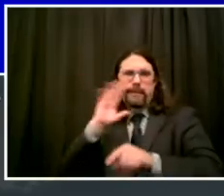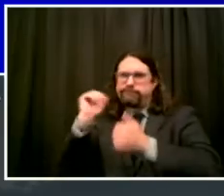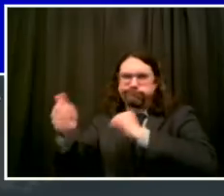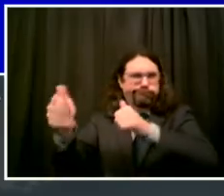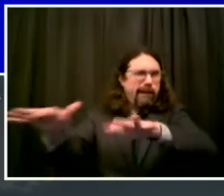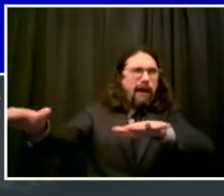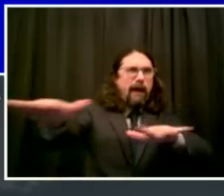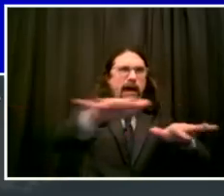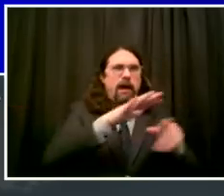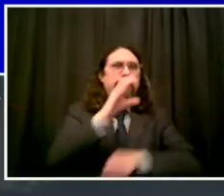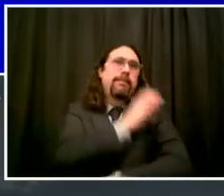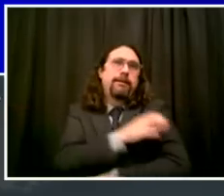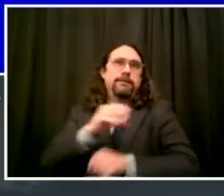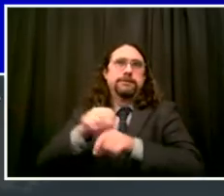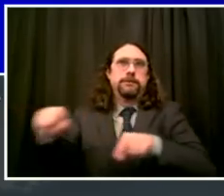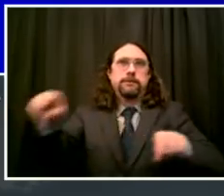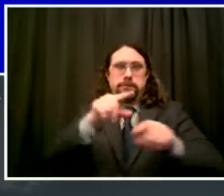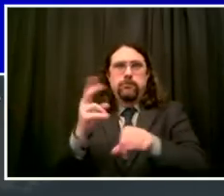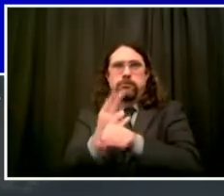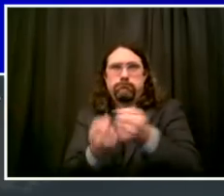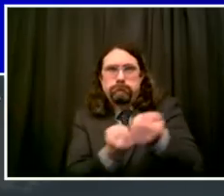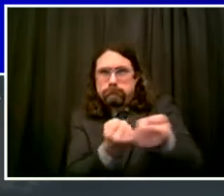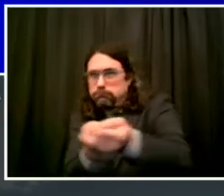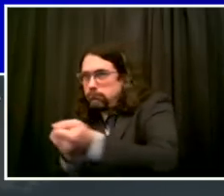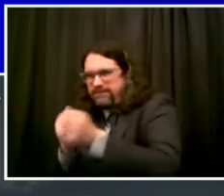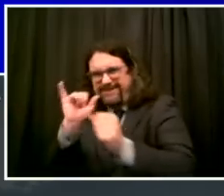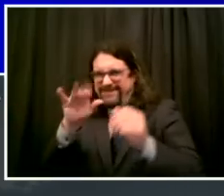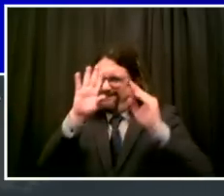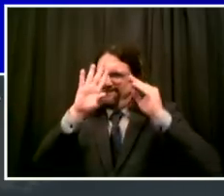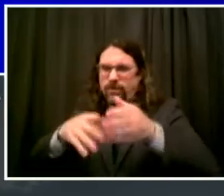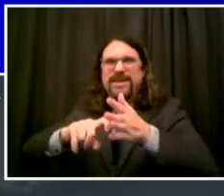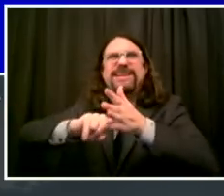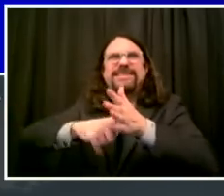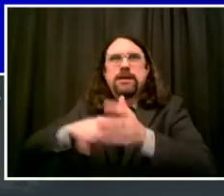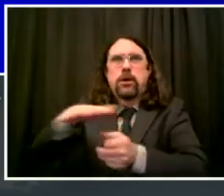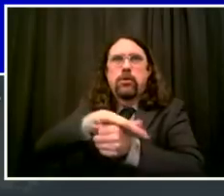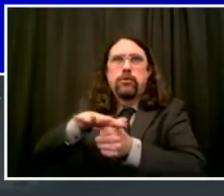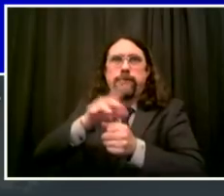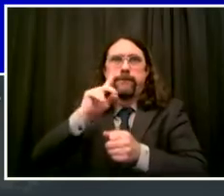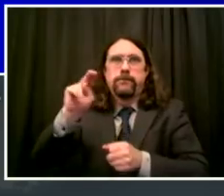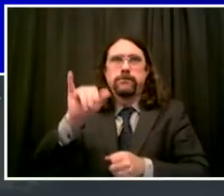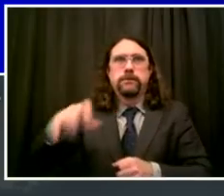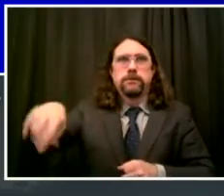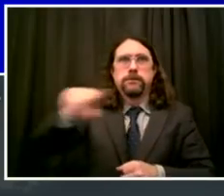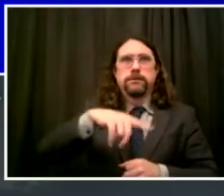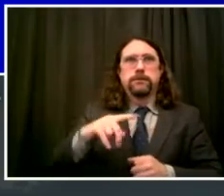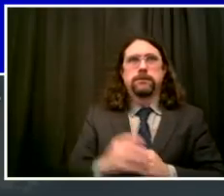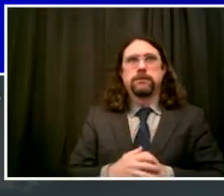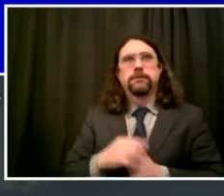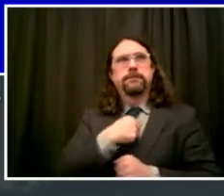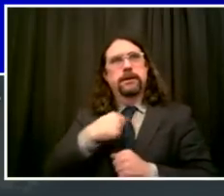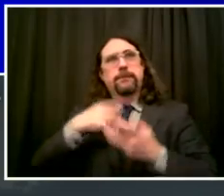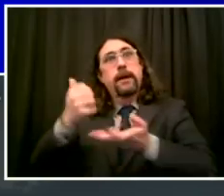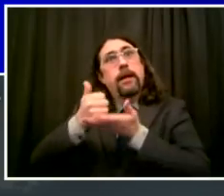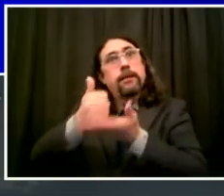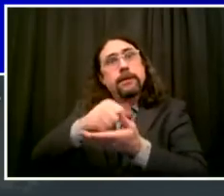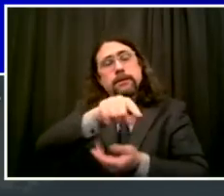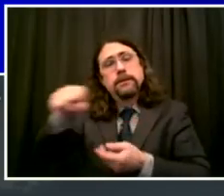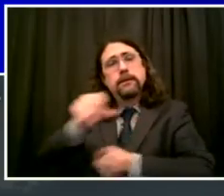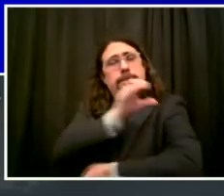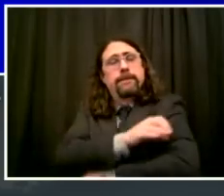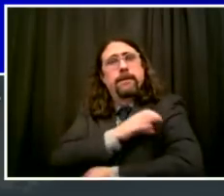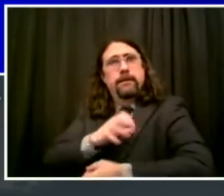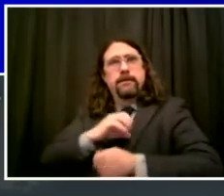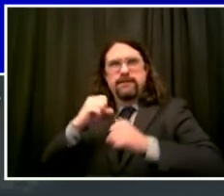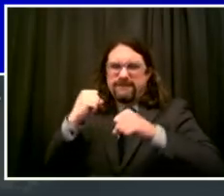on their communities. Help them right now to be in the forefront of our efforts to fight back the coronavirus. Get